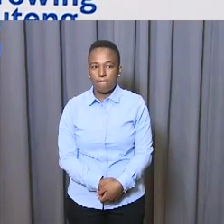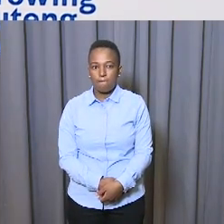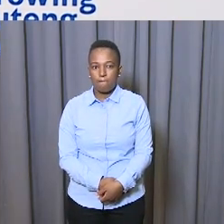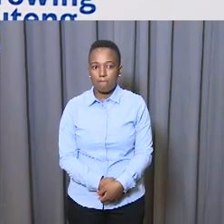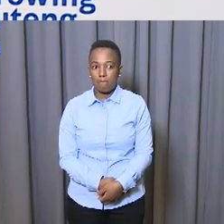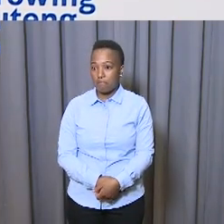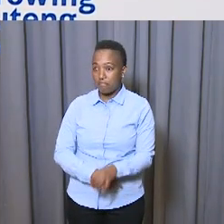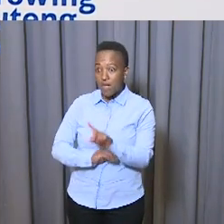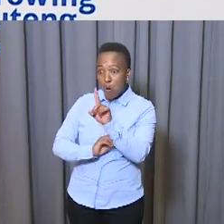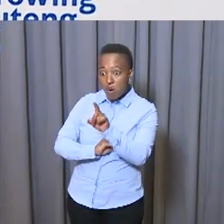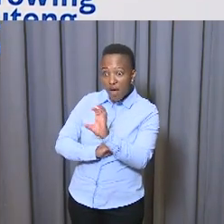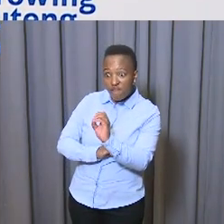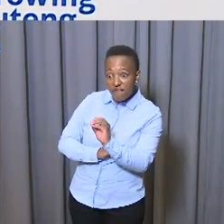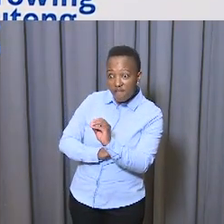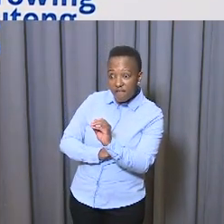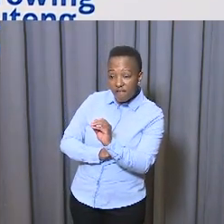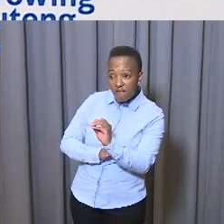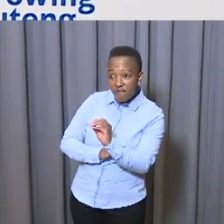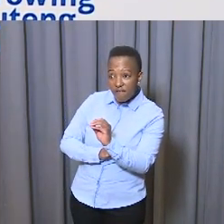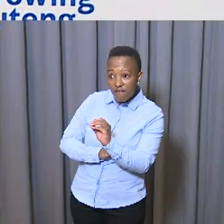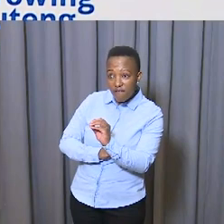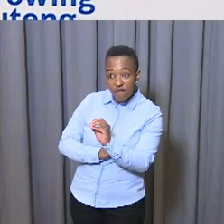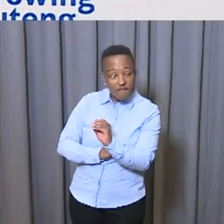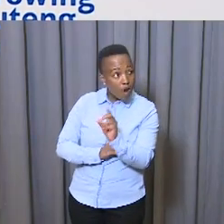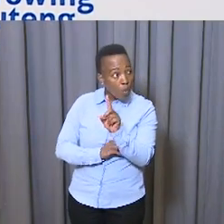Is there a question she asked we didn't deal with?